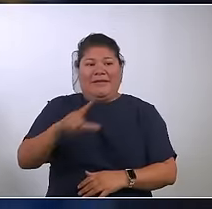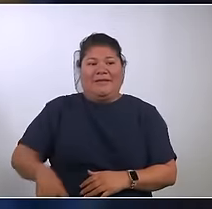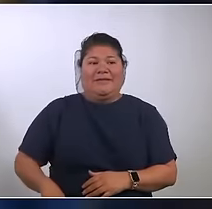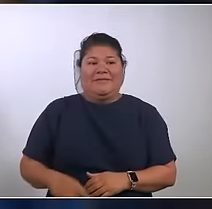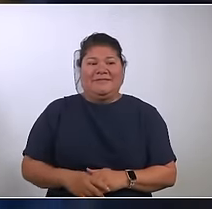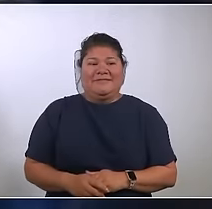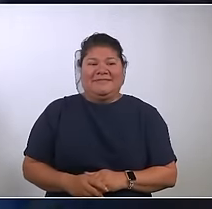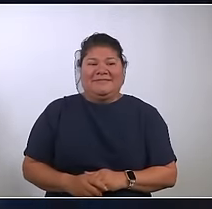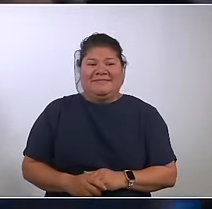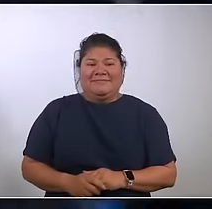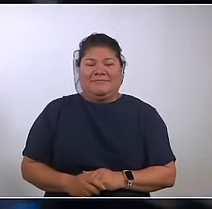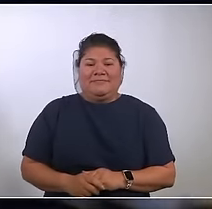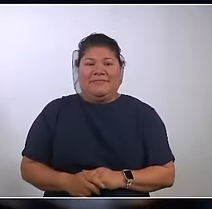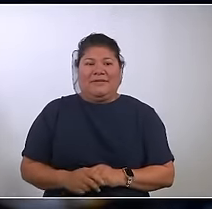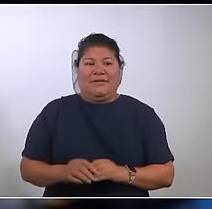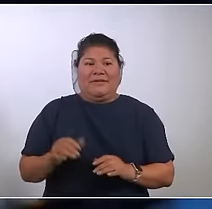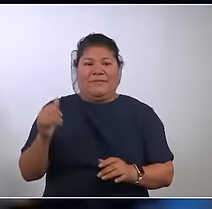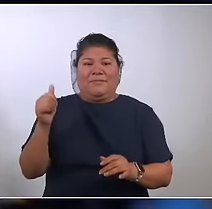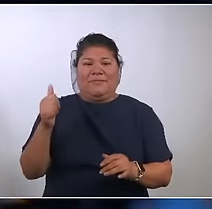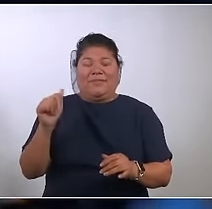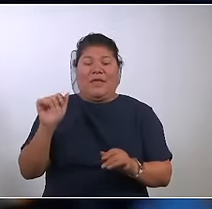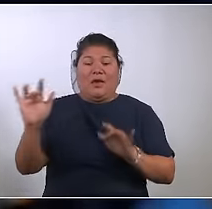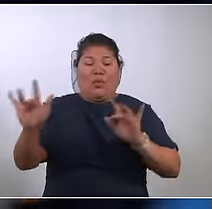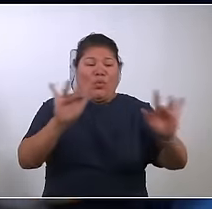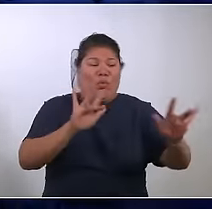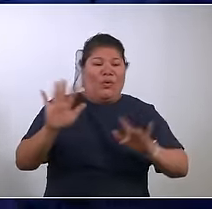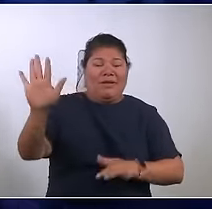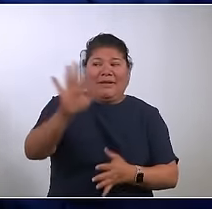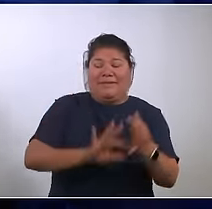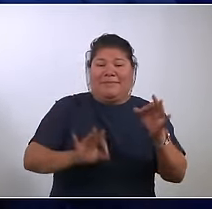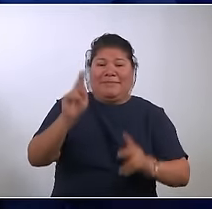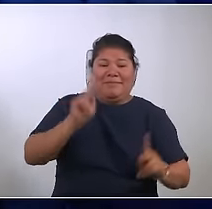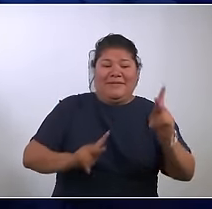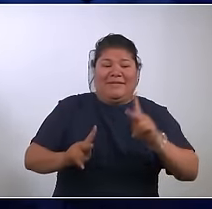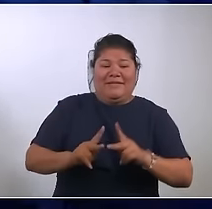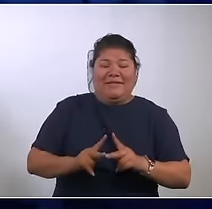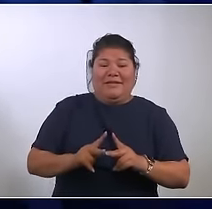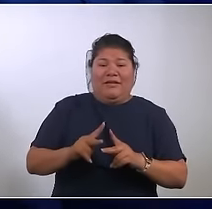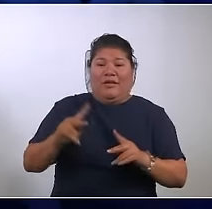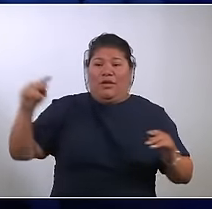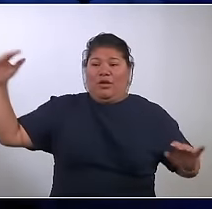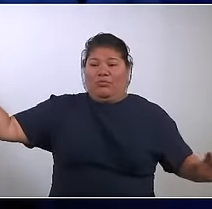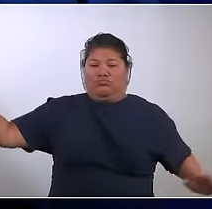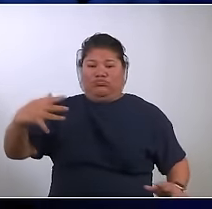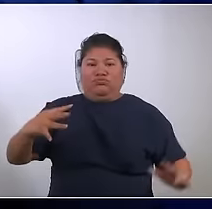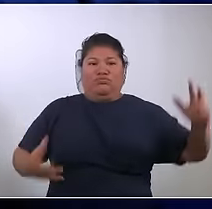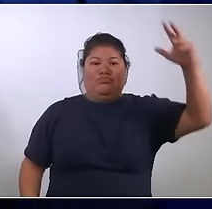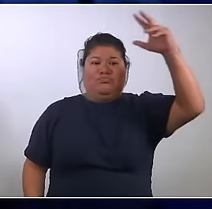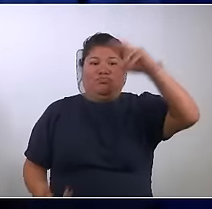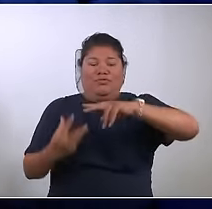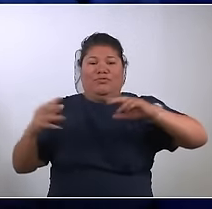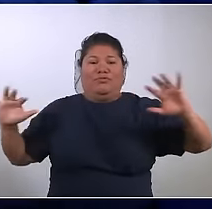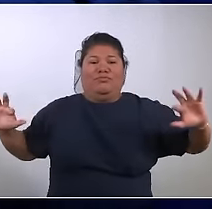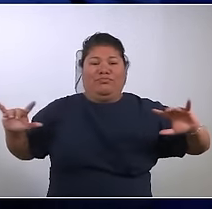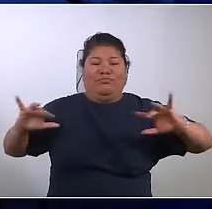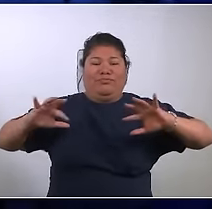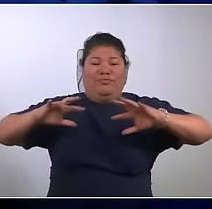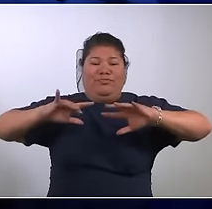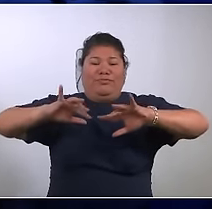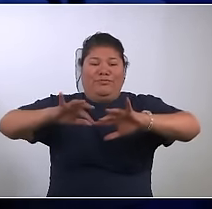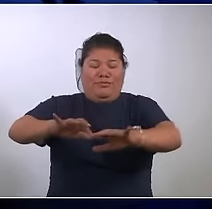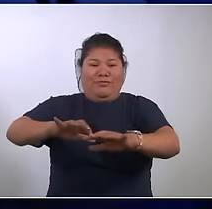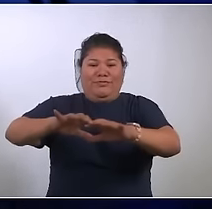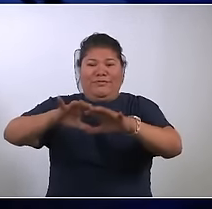Que desatará el espíritu del Señor. To move upon his people. Para mover sobre su pueblo. From the four corners. De los cuatro cabos. Of